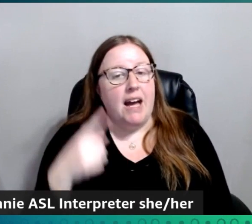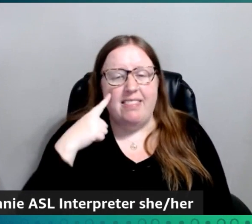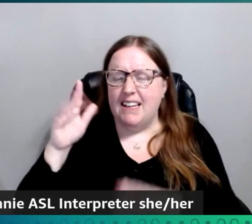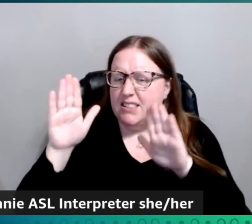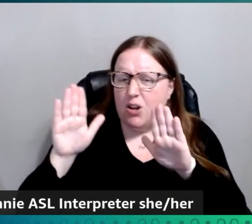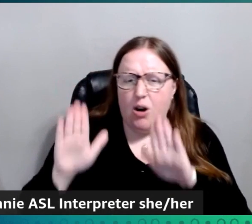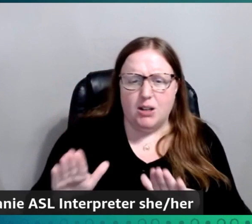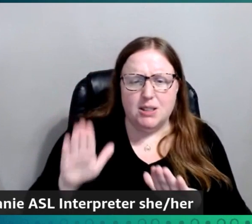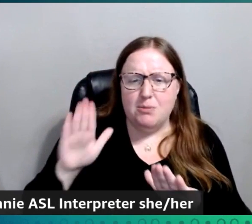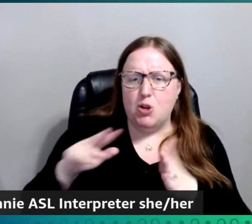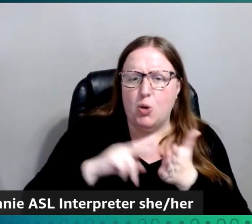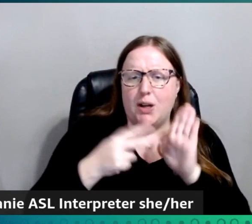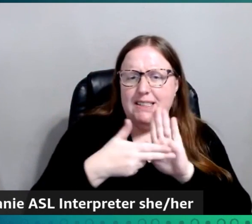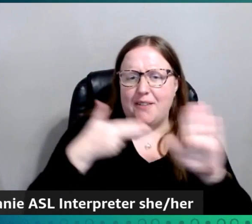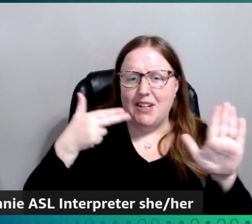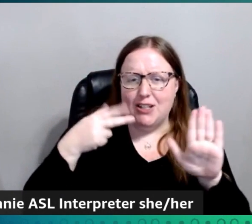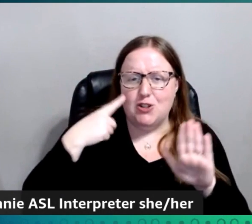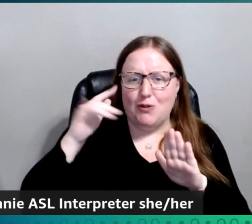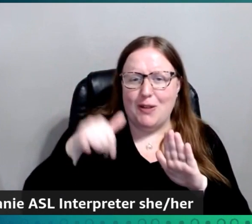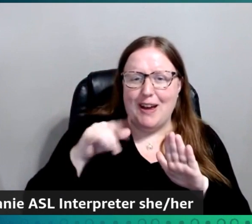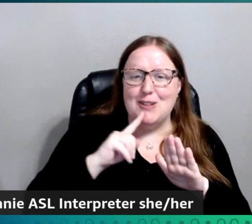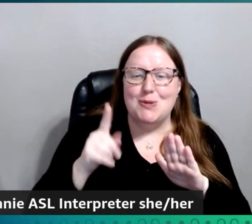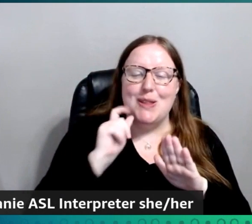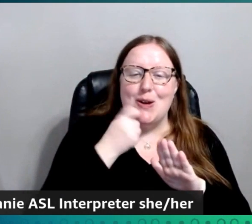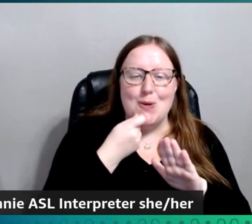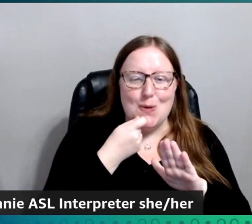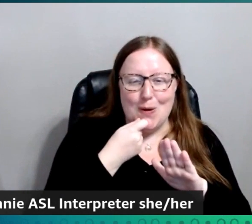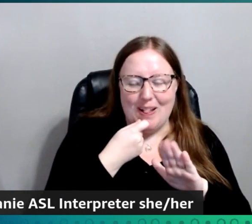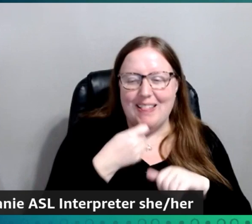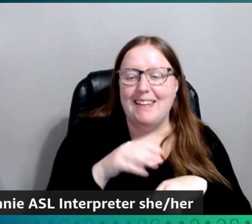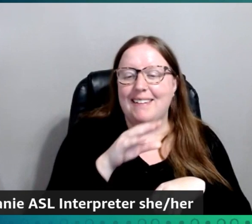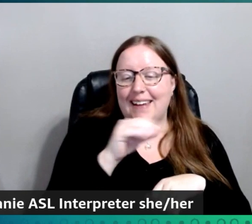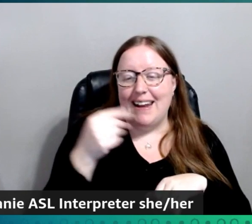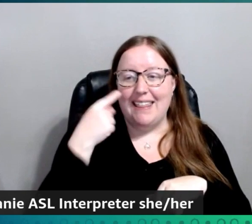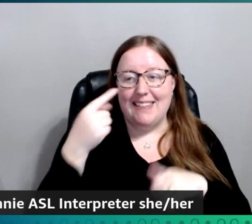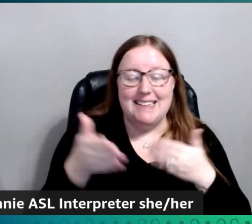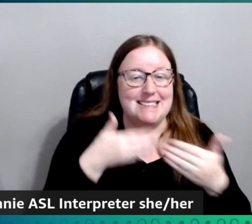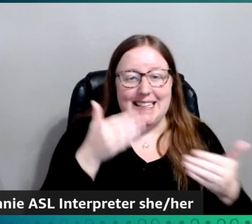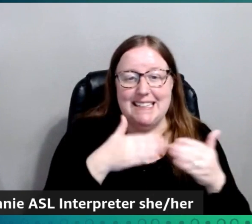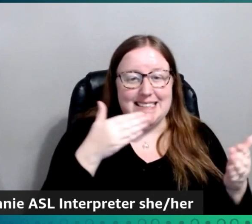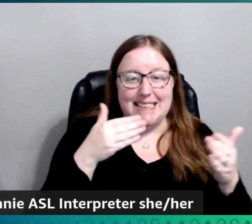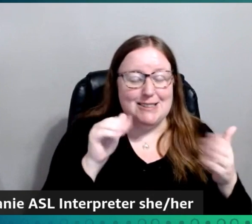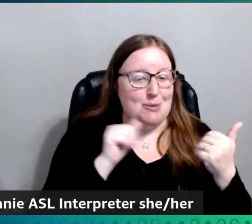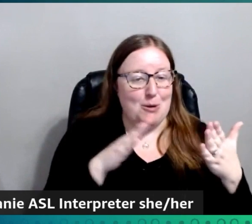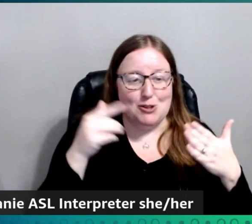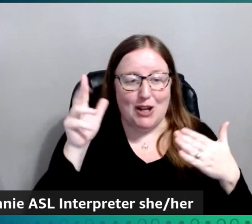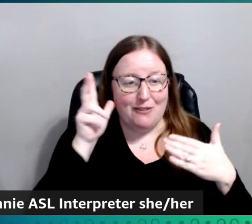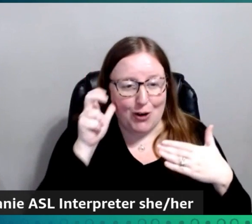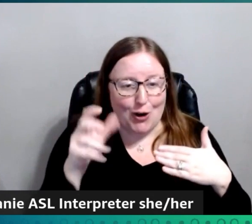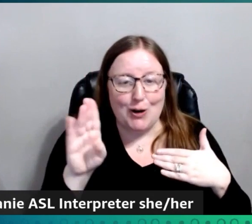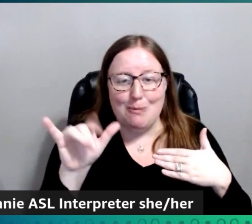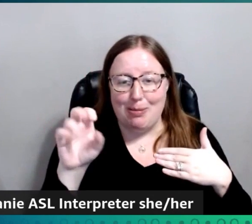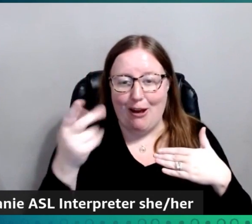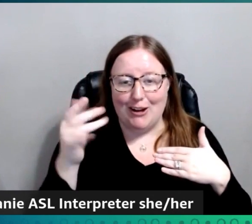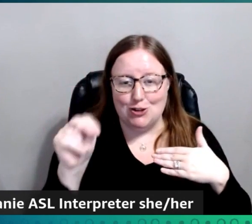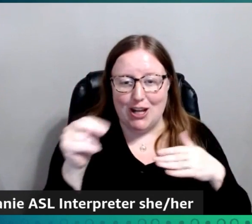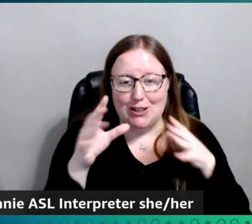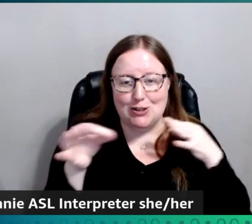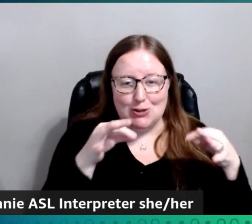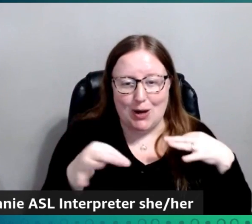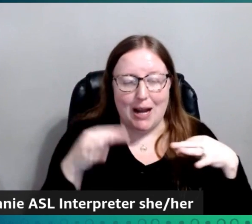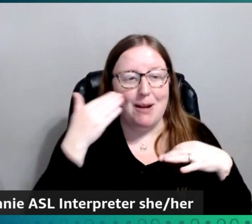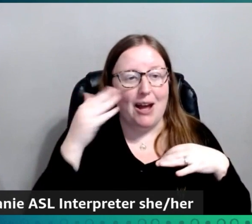Your definition of it is pretty cool, number one, and I think it's the easiest way I've heard blockchain described. Number one, I know